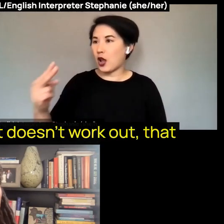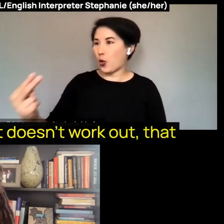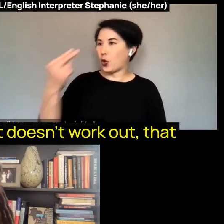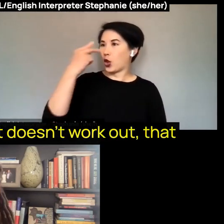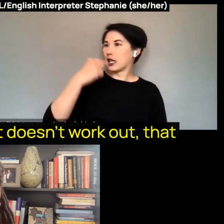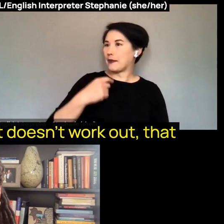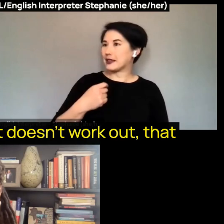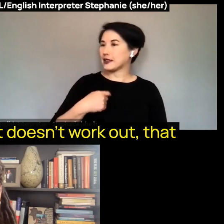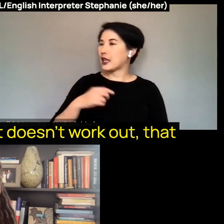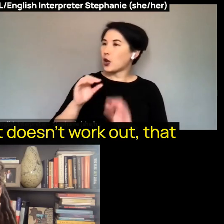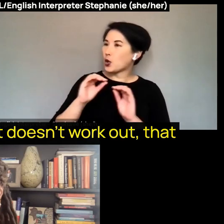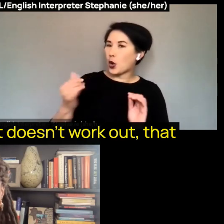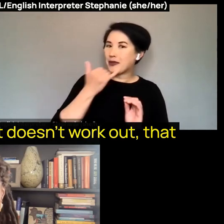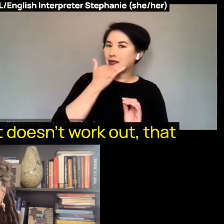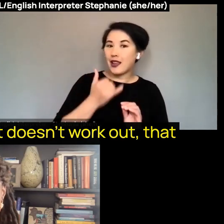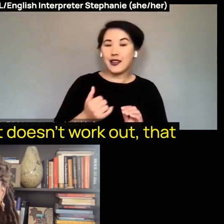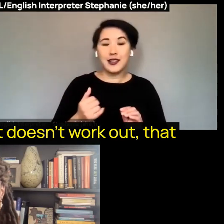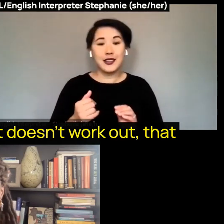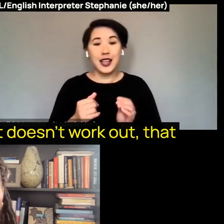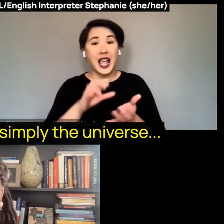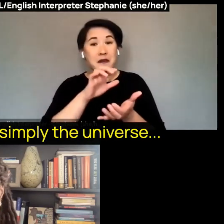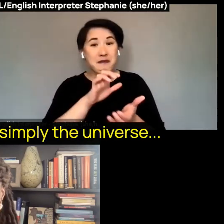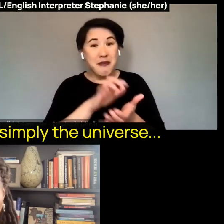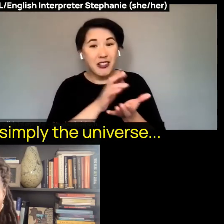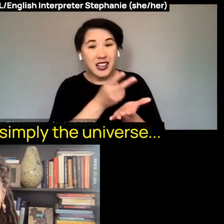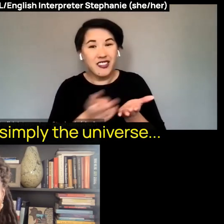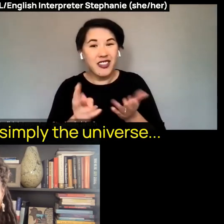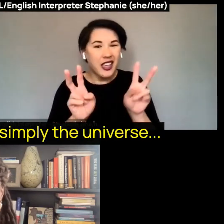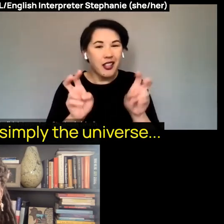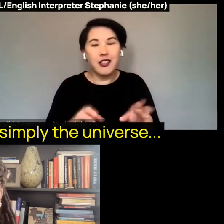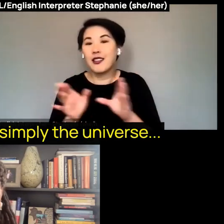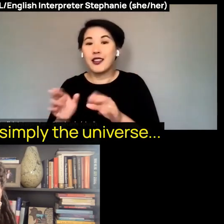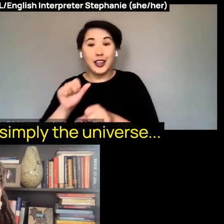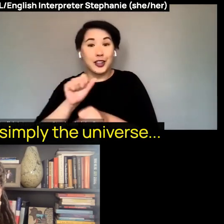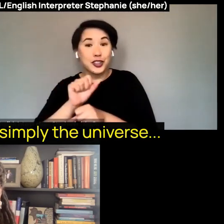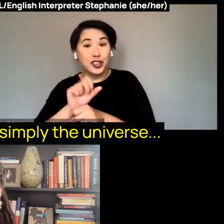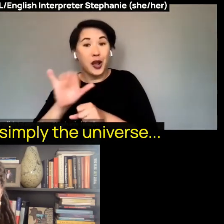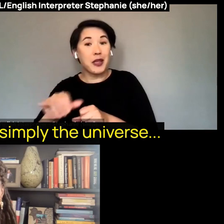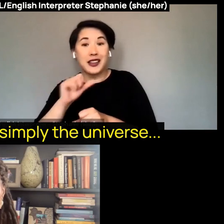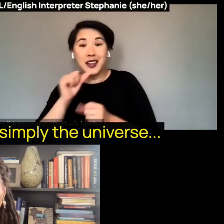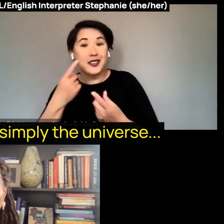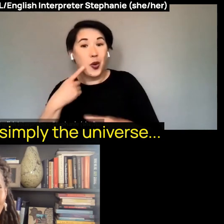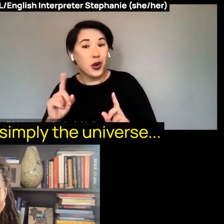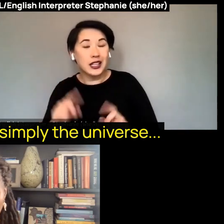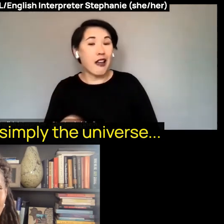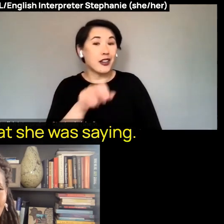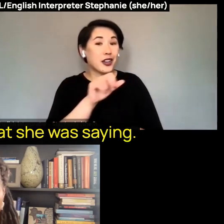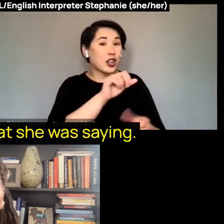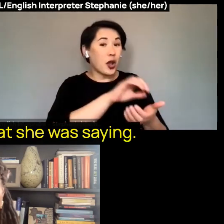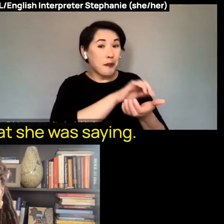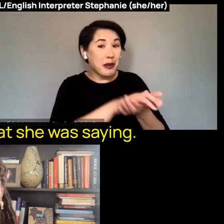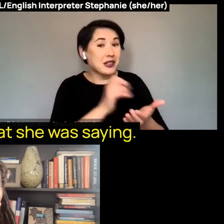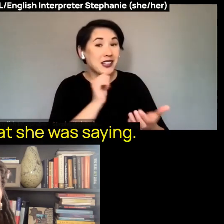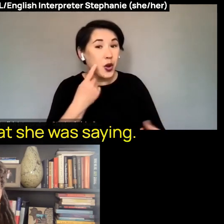She says that marriage that doesn't work out, that job doesn't work out, it is simply the universe, just